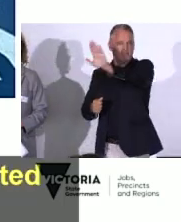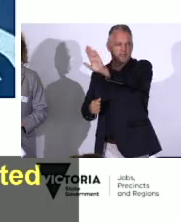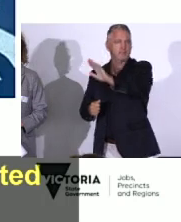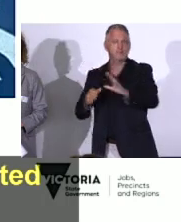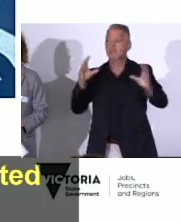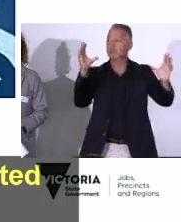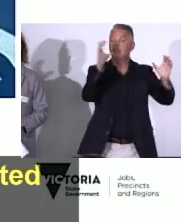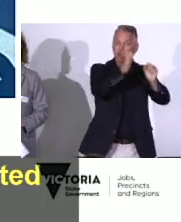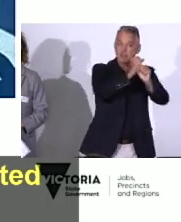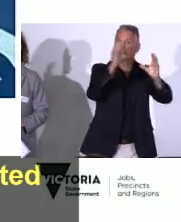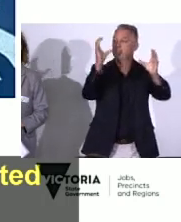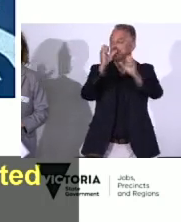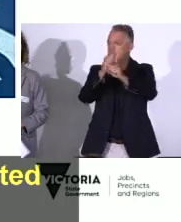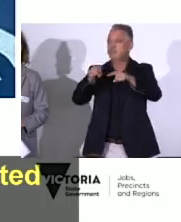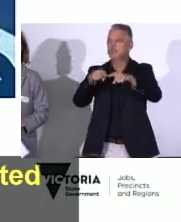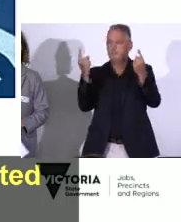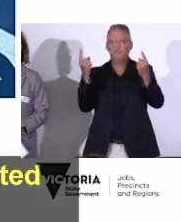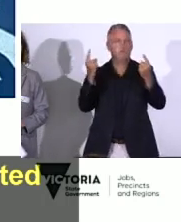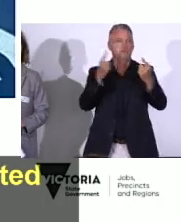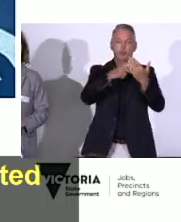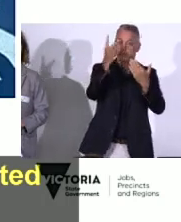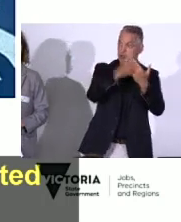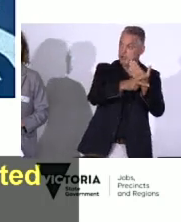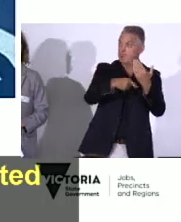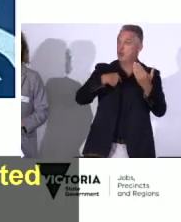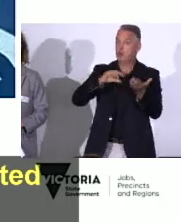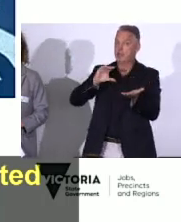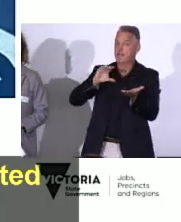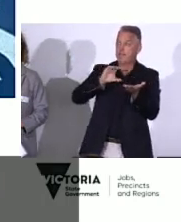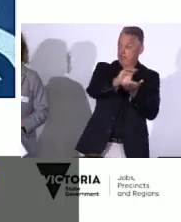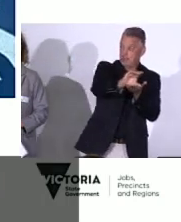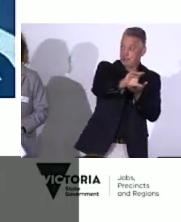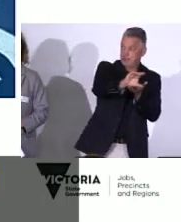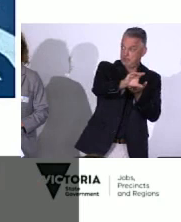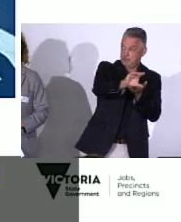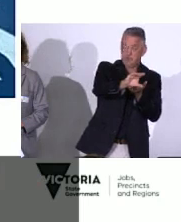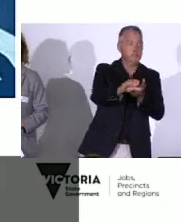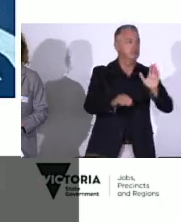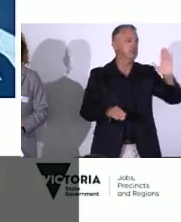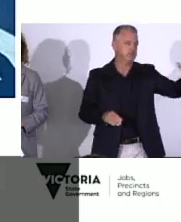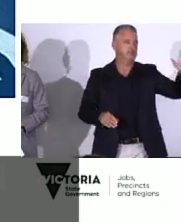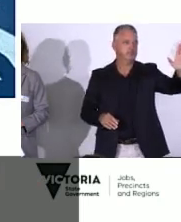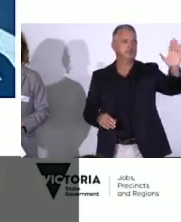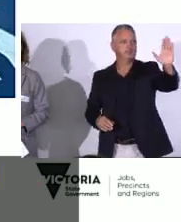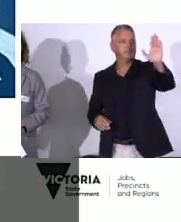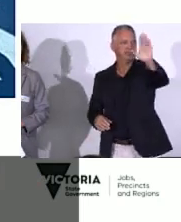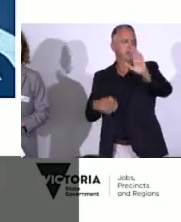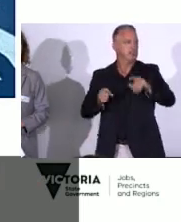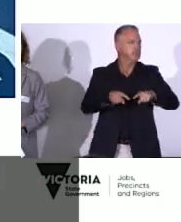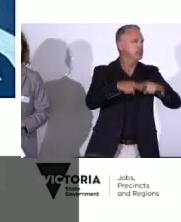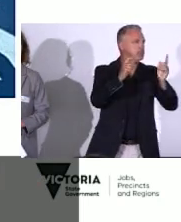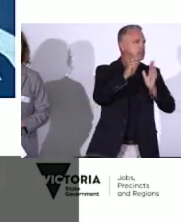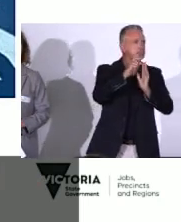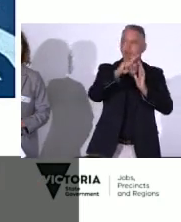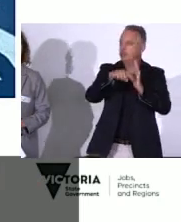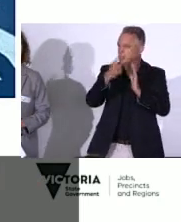all the projects funded through Together More Active by community cohort. So you get to see a range of the projects that are